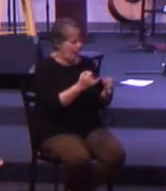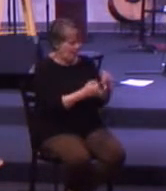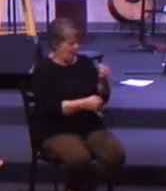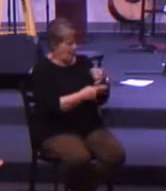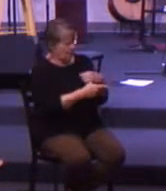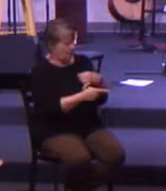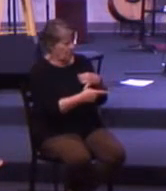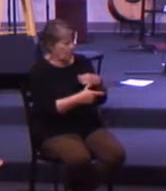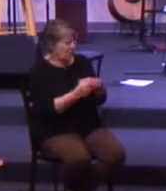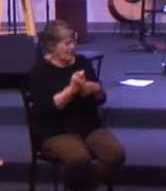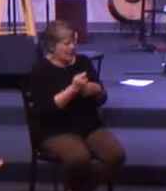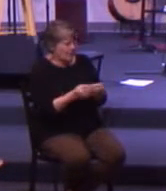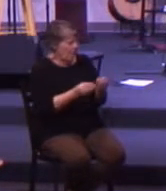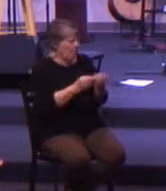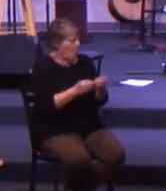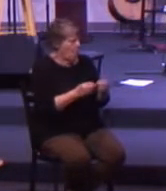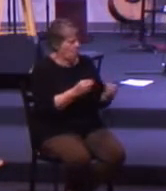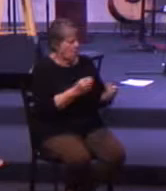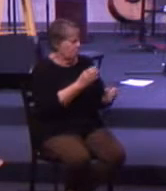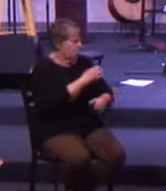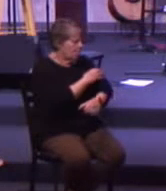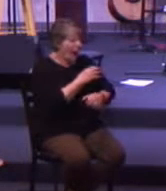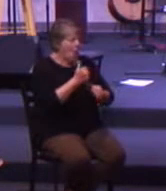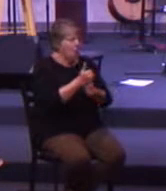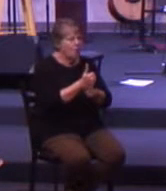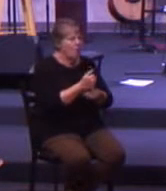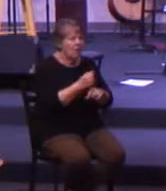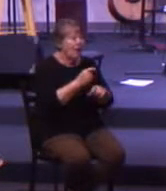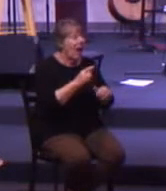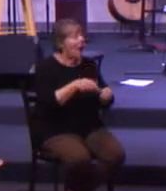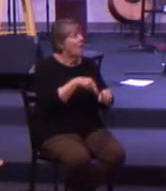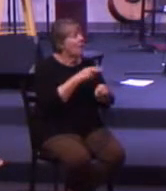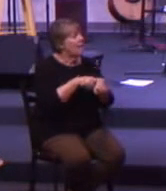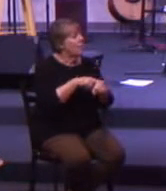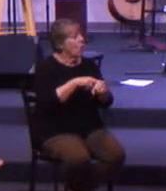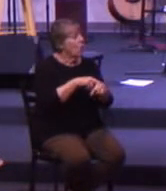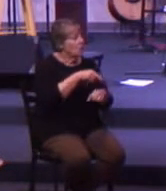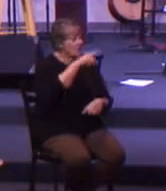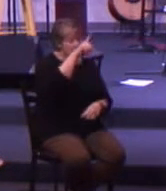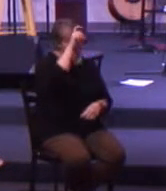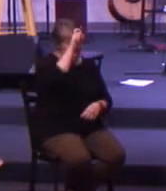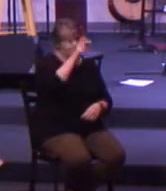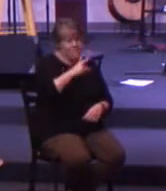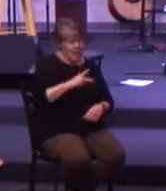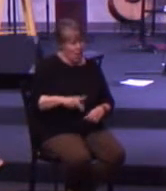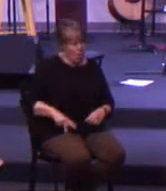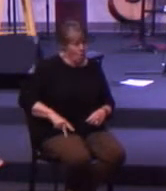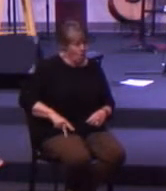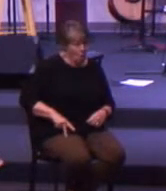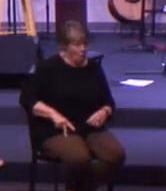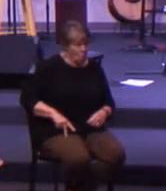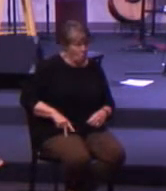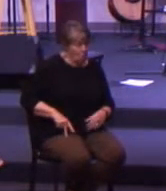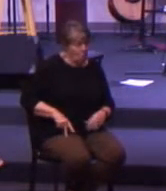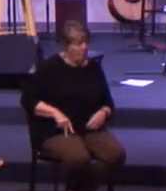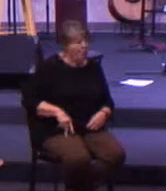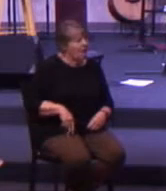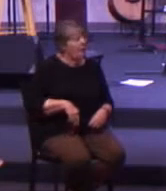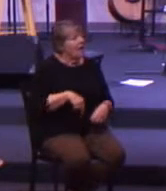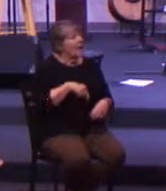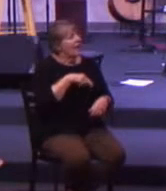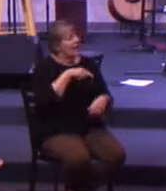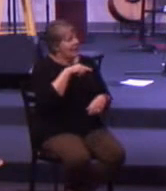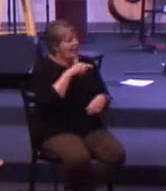like that. And then, of course, Pharaoh, at this point, Pharaoh has taken really a stroke of